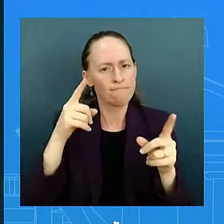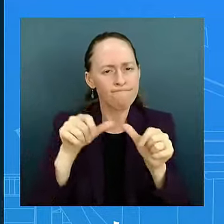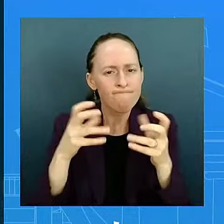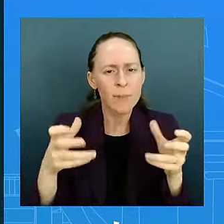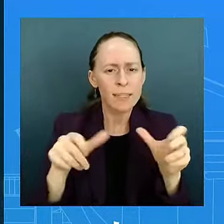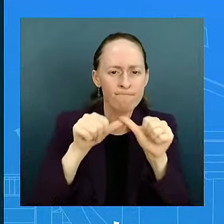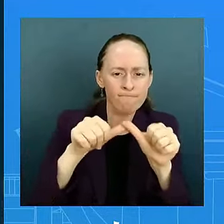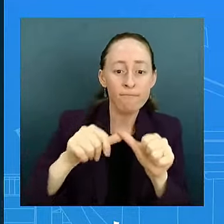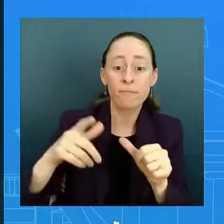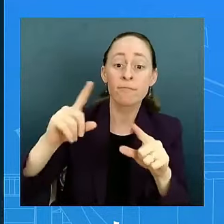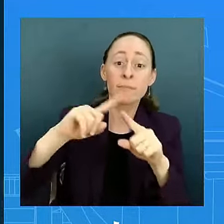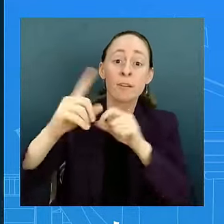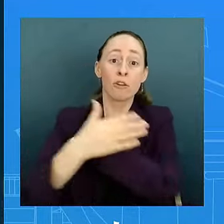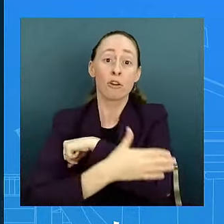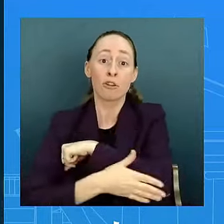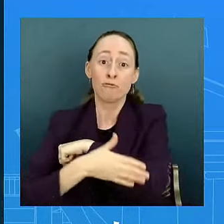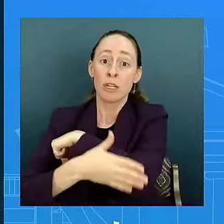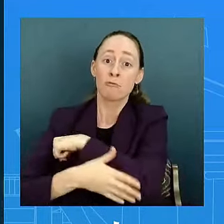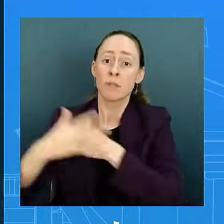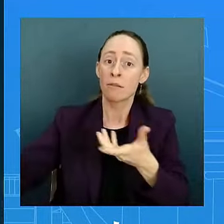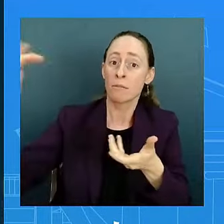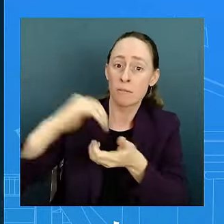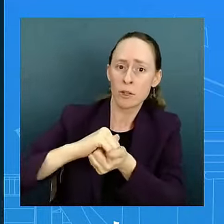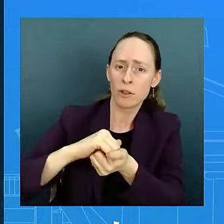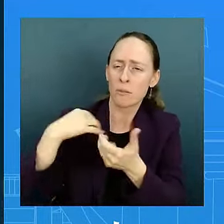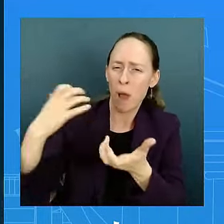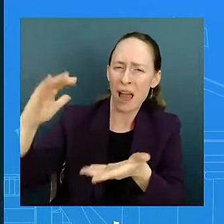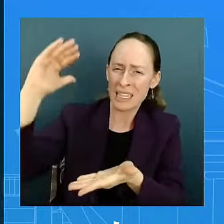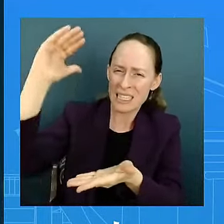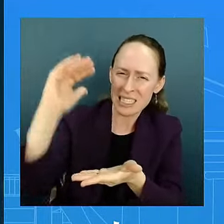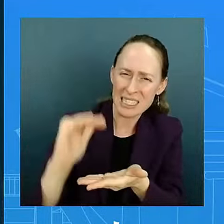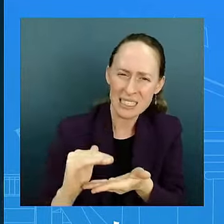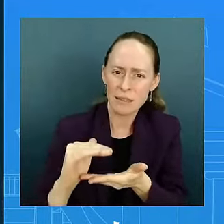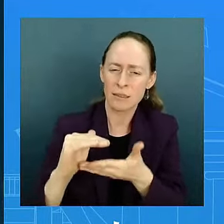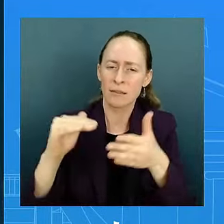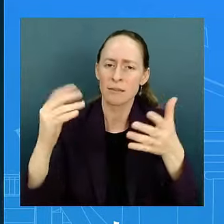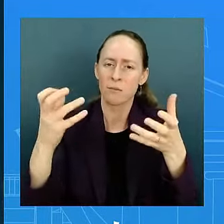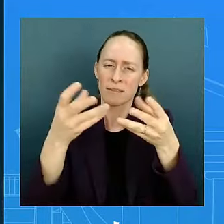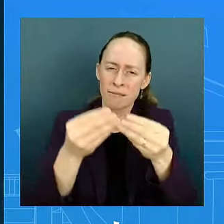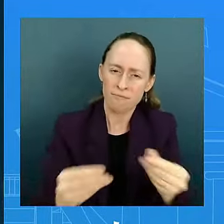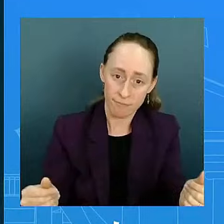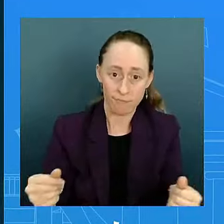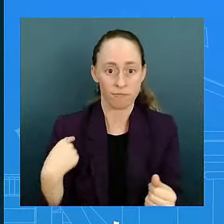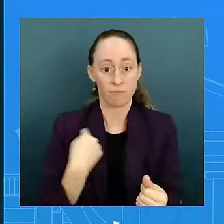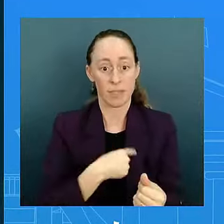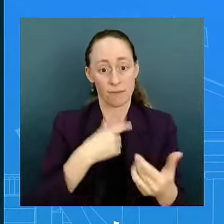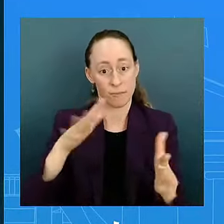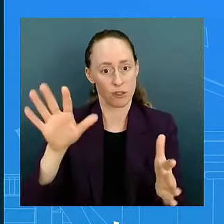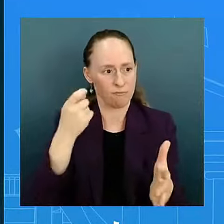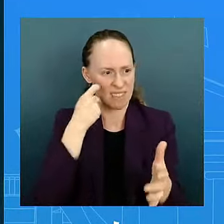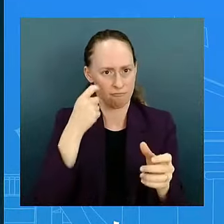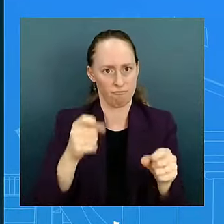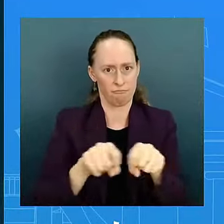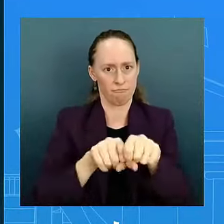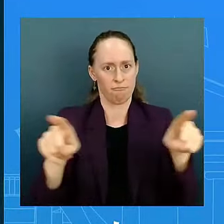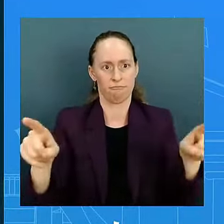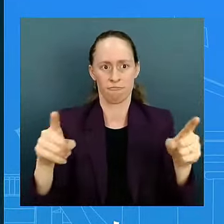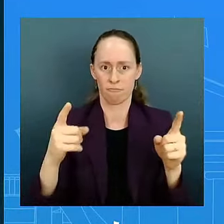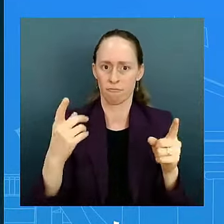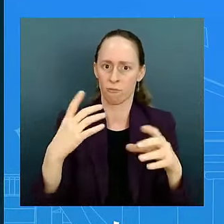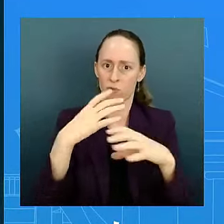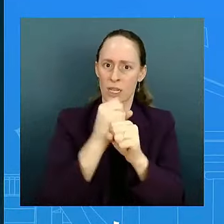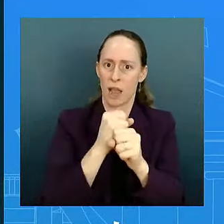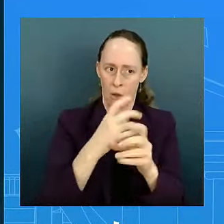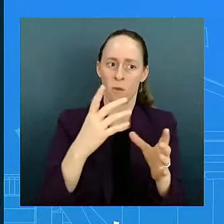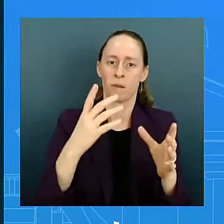asked about, from that readout that we just put out, I was asked about the ceasefire deal and what the president, that last line